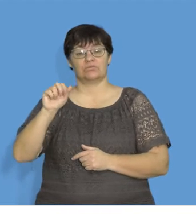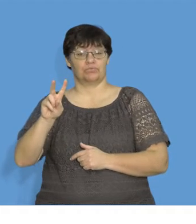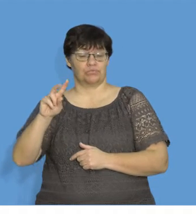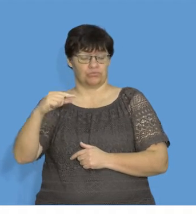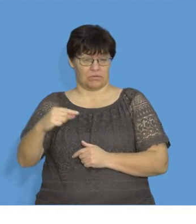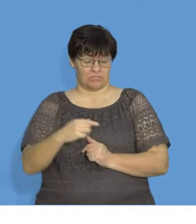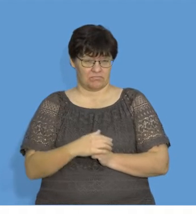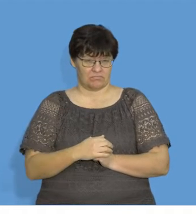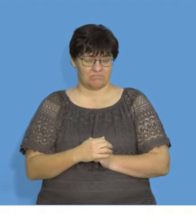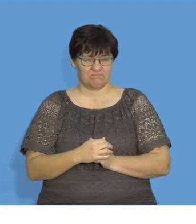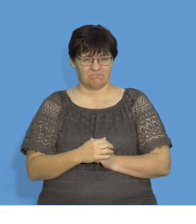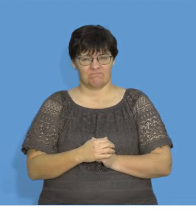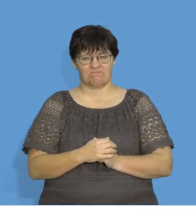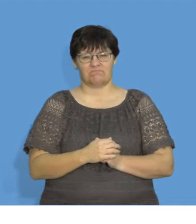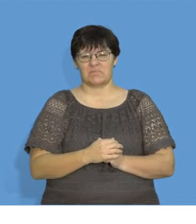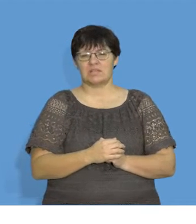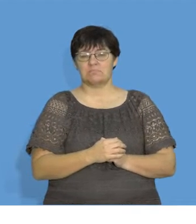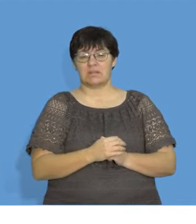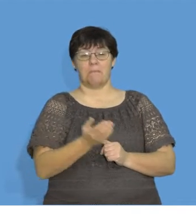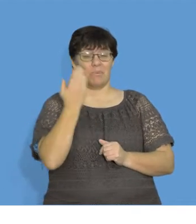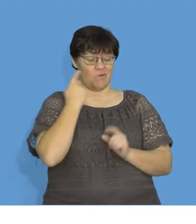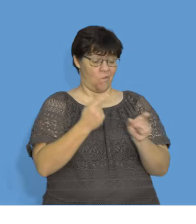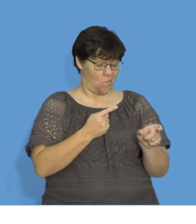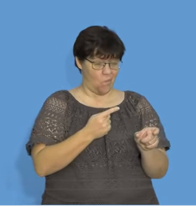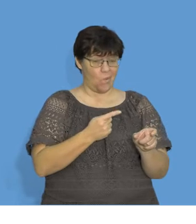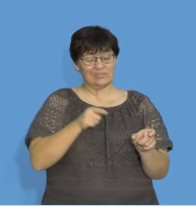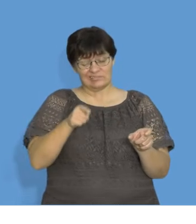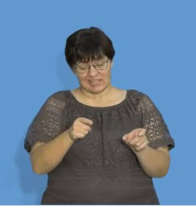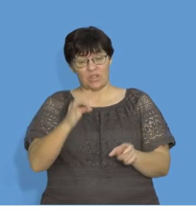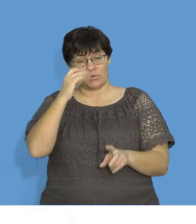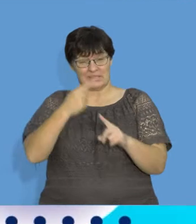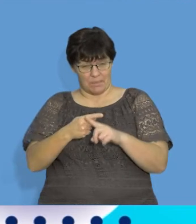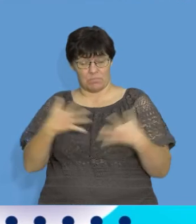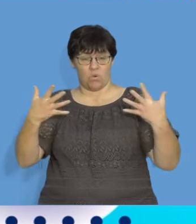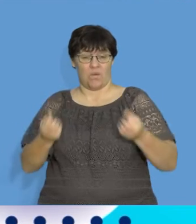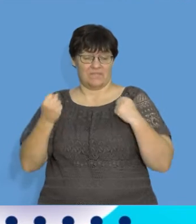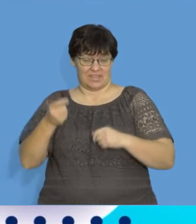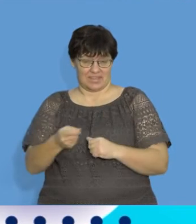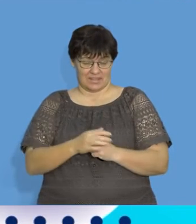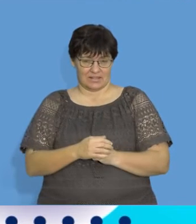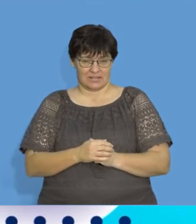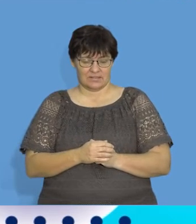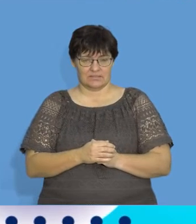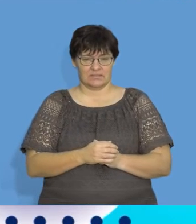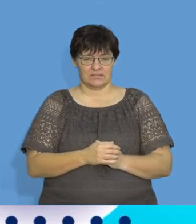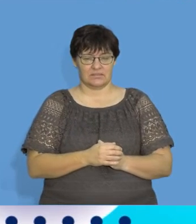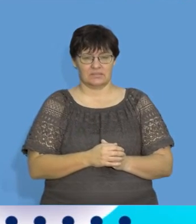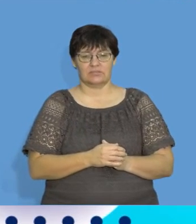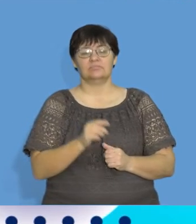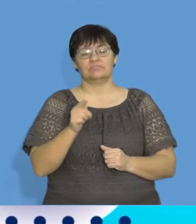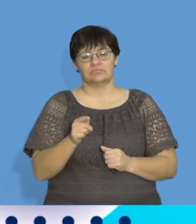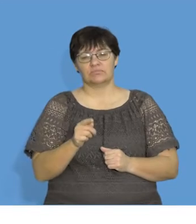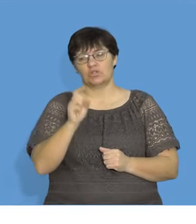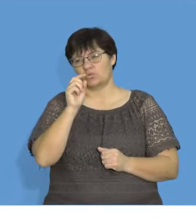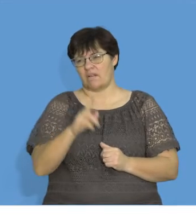162. That's about 3 times bigger, okay? Not quite, it's about 2.5.